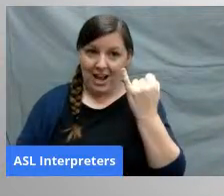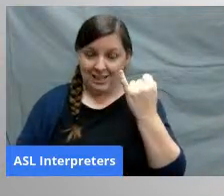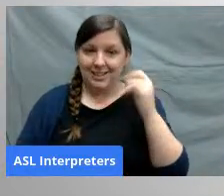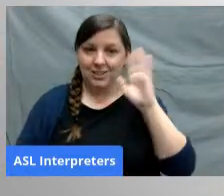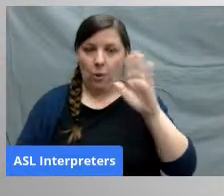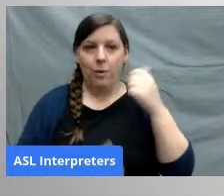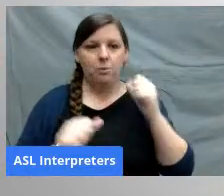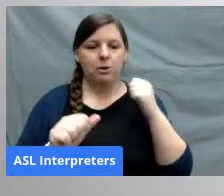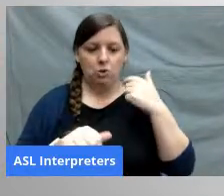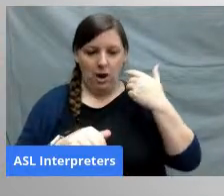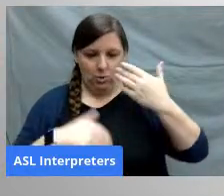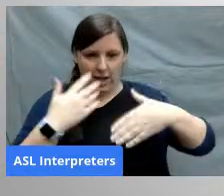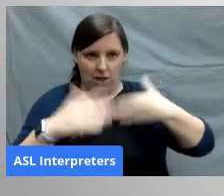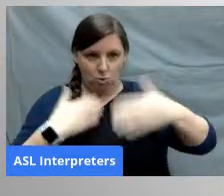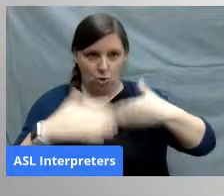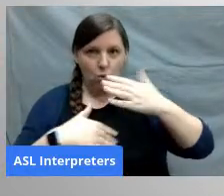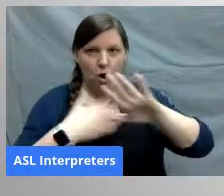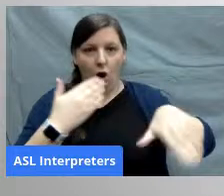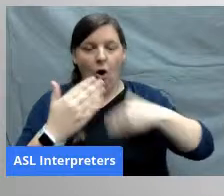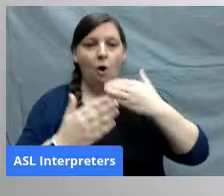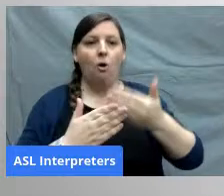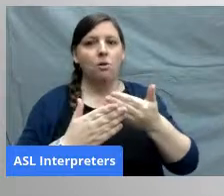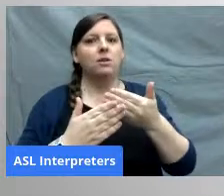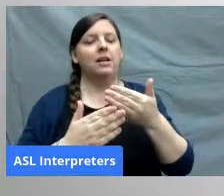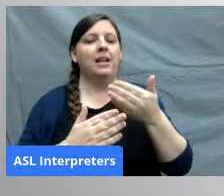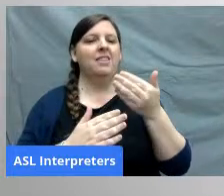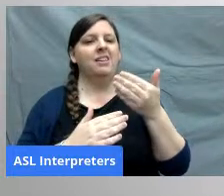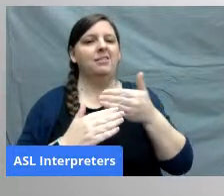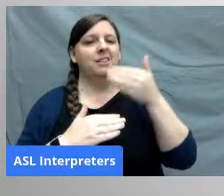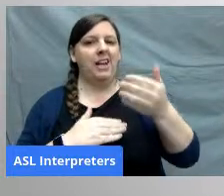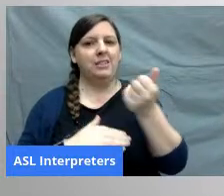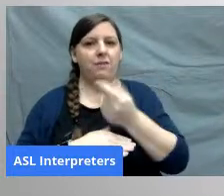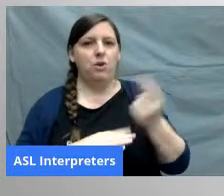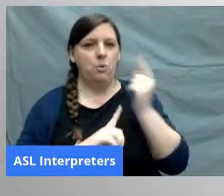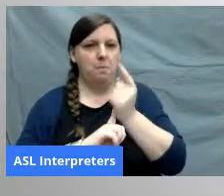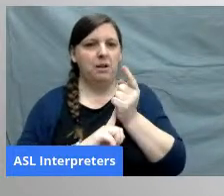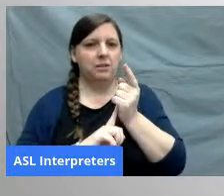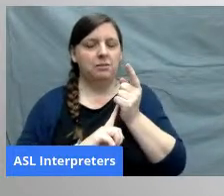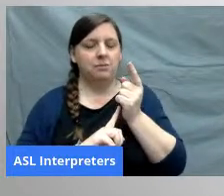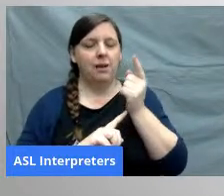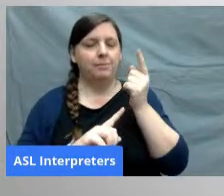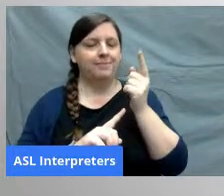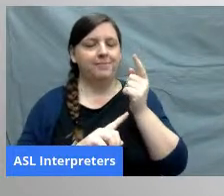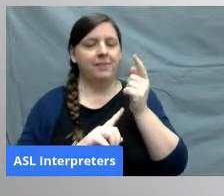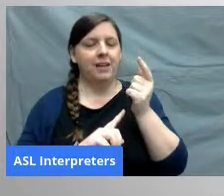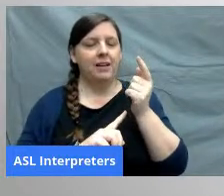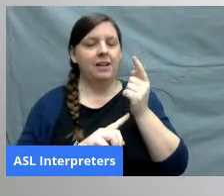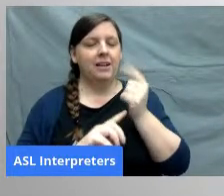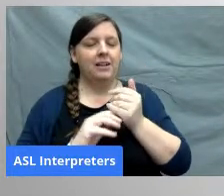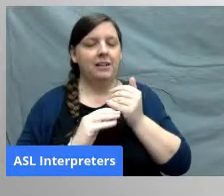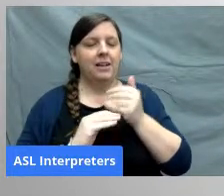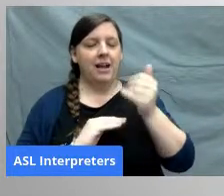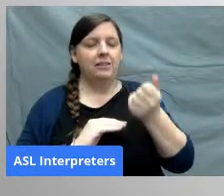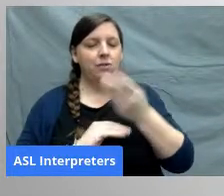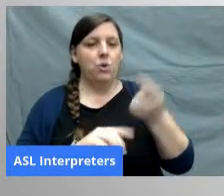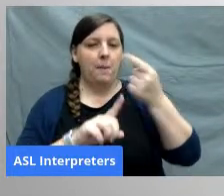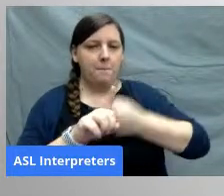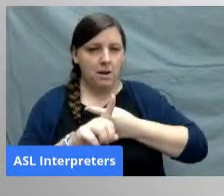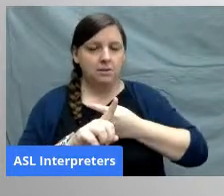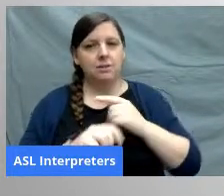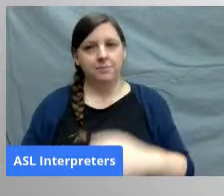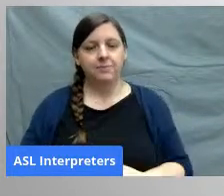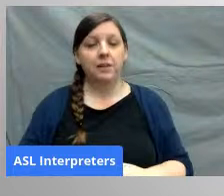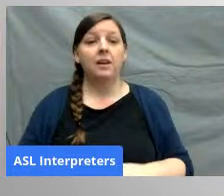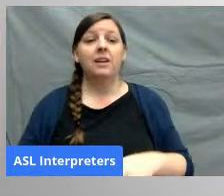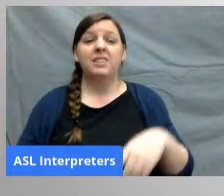through all of these before the next couple months get finished. I think that's the end of the policies. If anybody has any